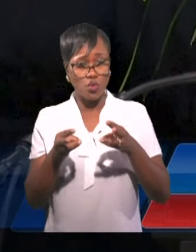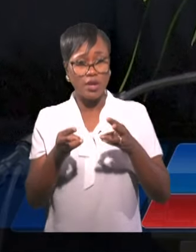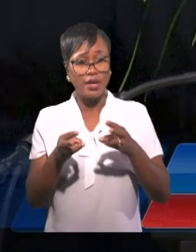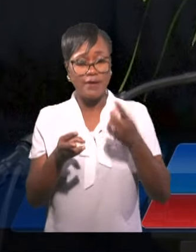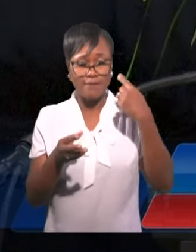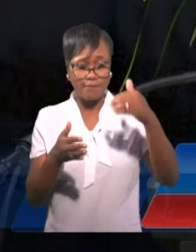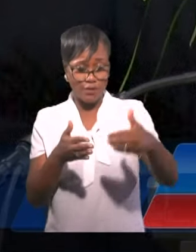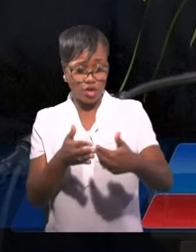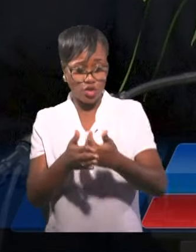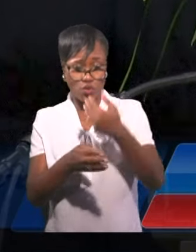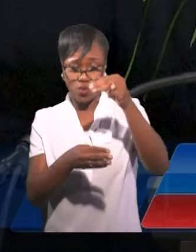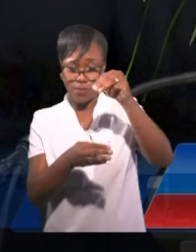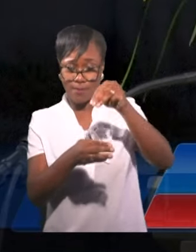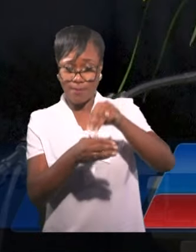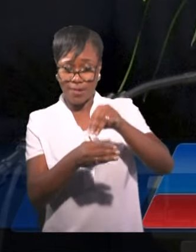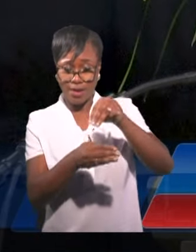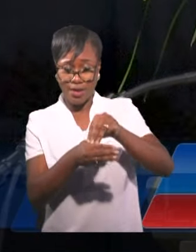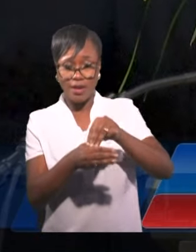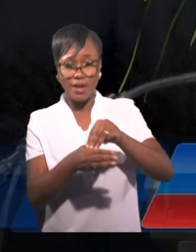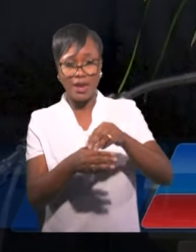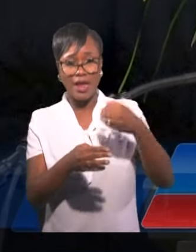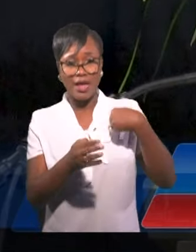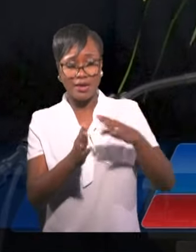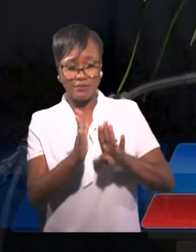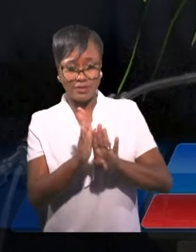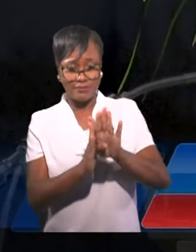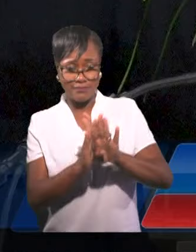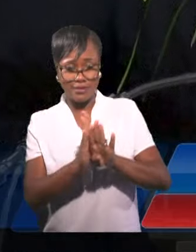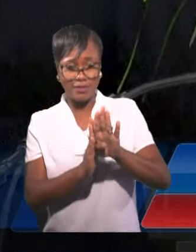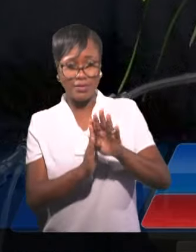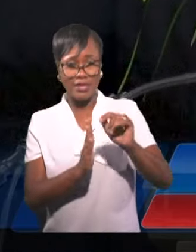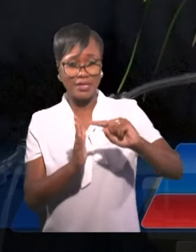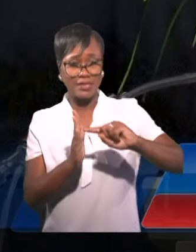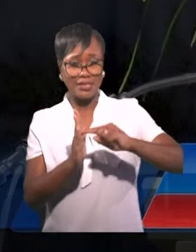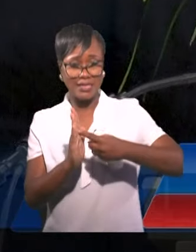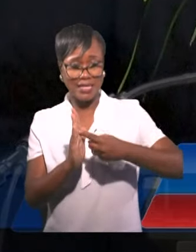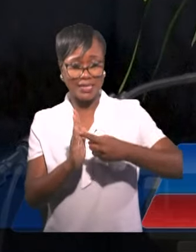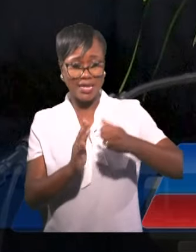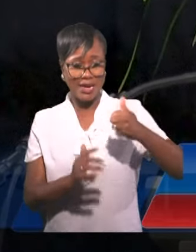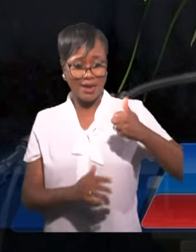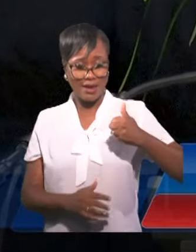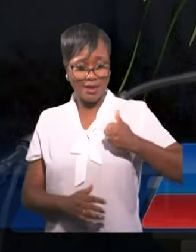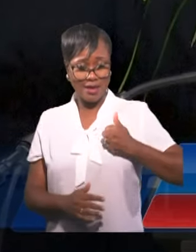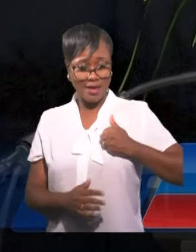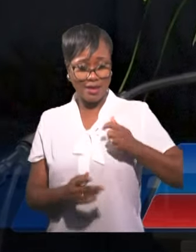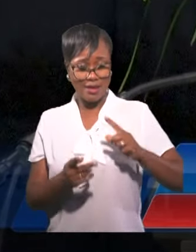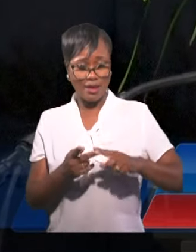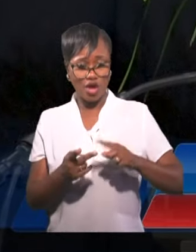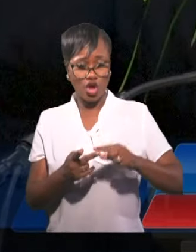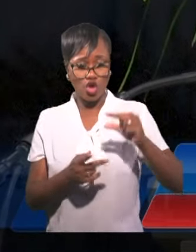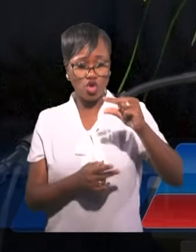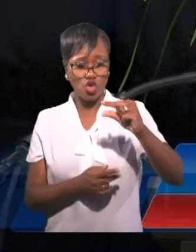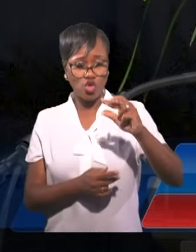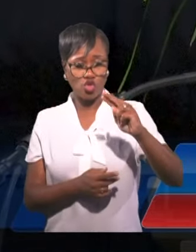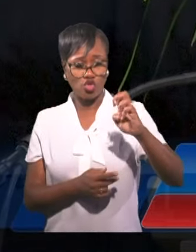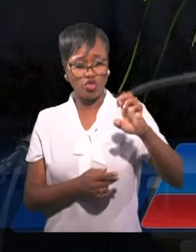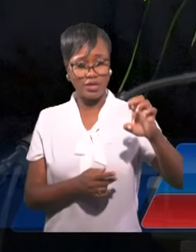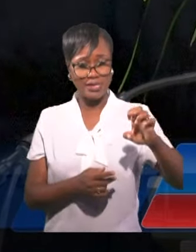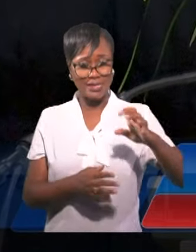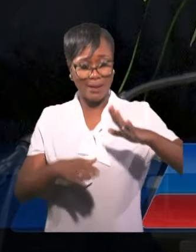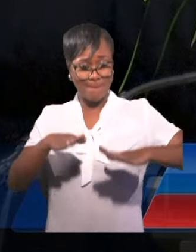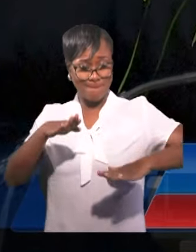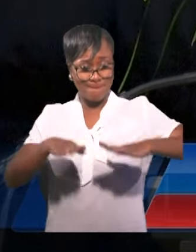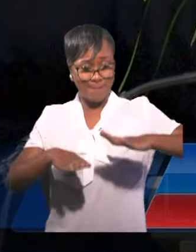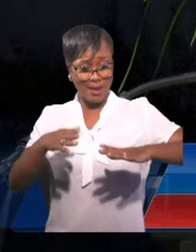markets. And we have been developing that capability starting in Canada, Greece, in the Bahamas, where